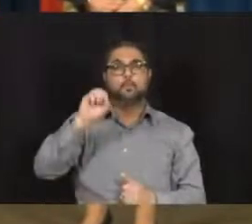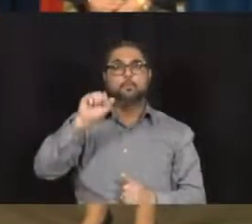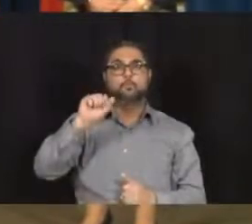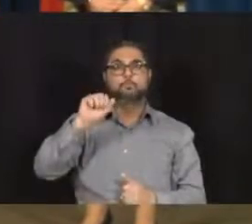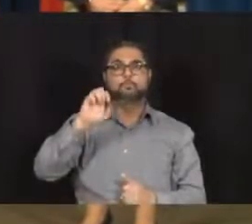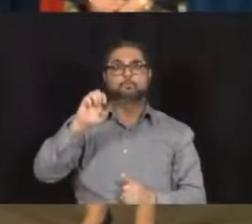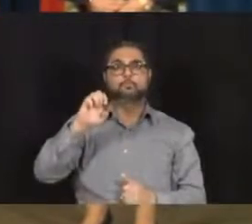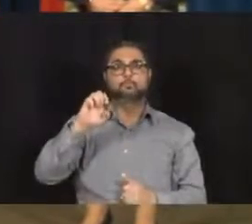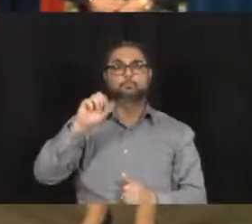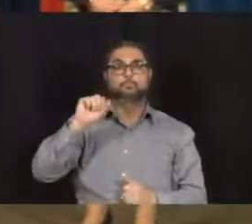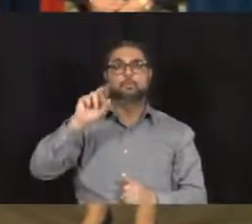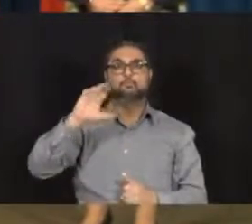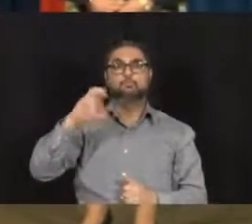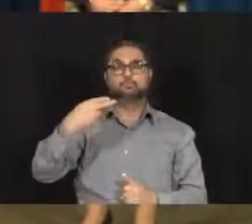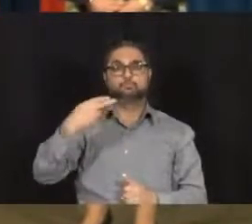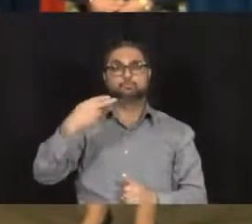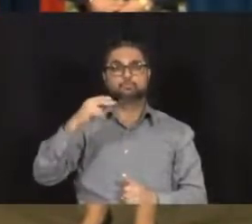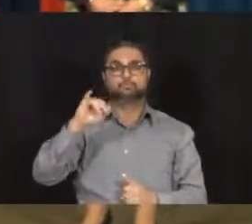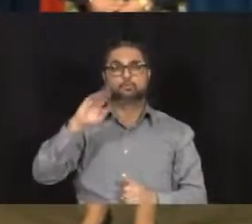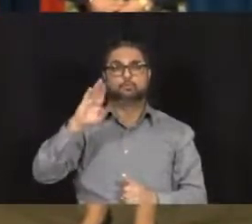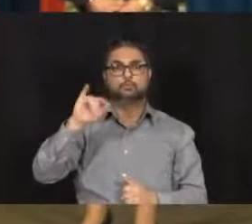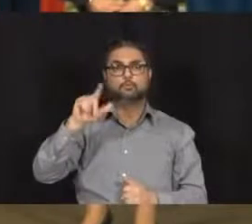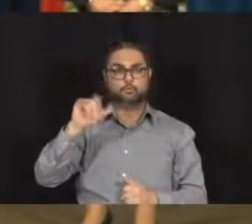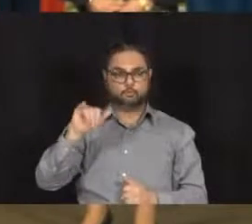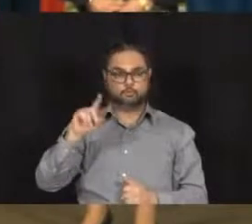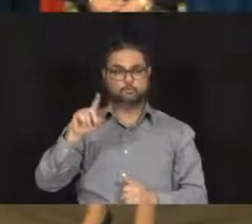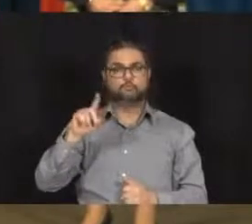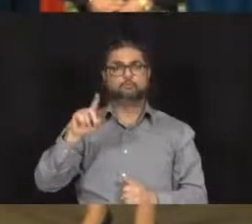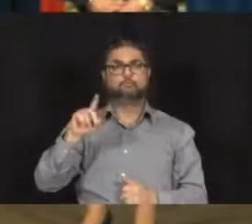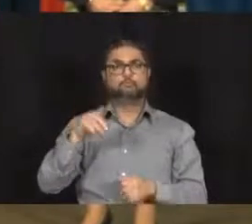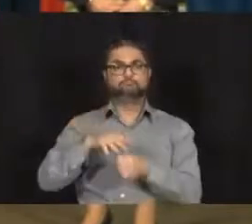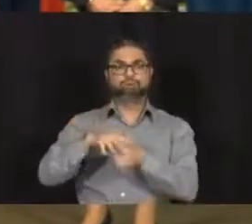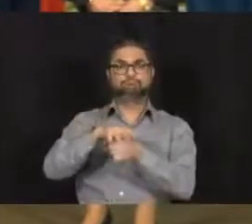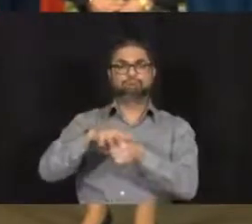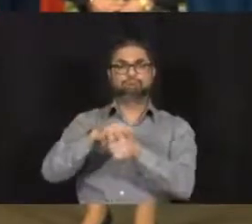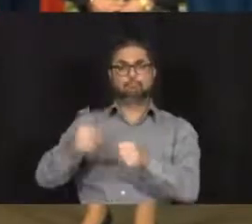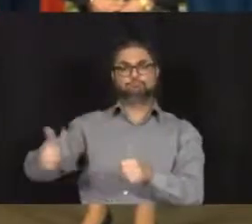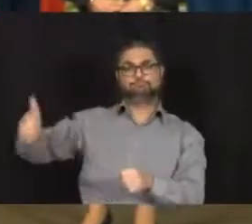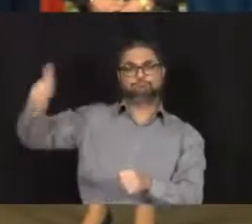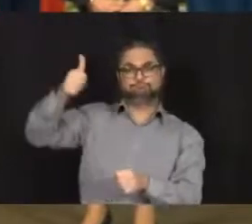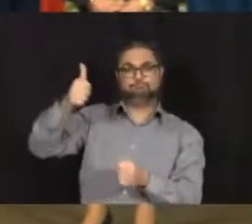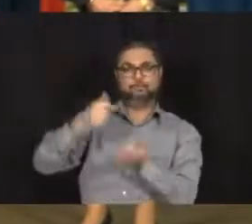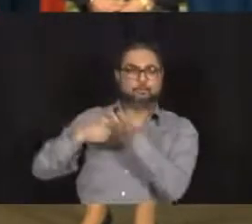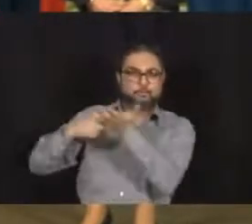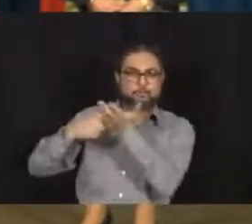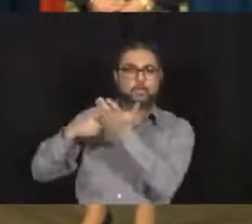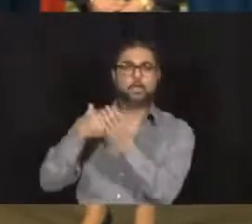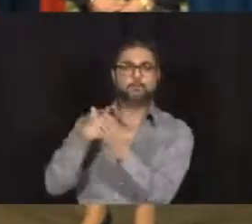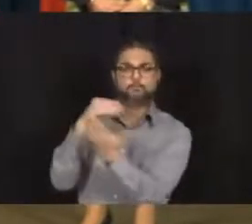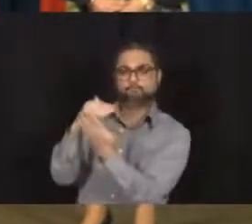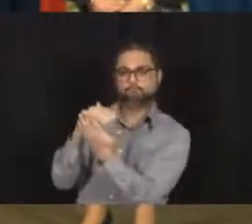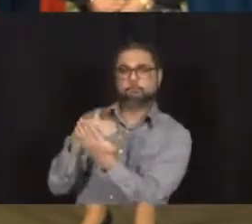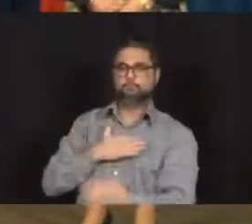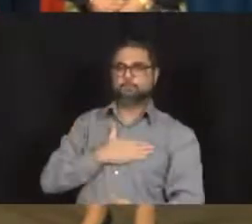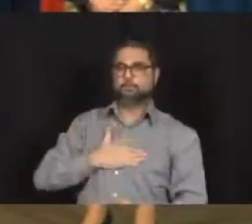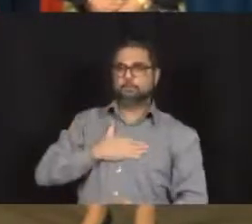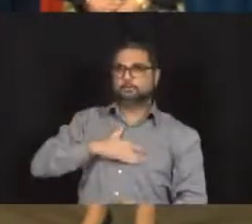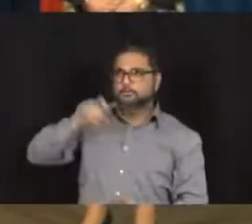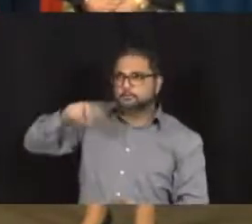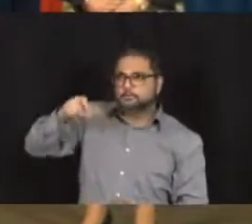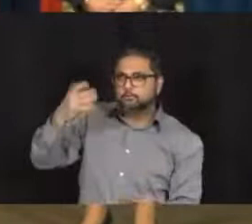asking her to get a list of anything that she needs. I know Minister Rickford is on the phone daily, not every other